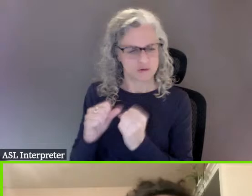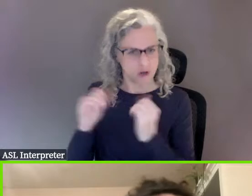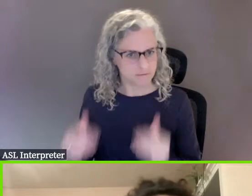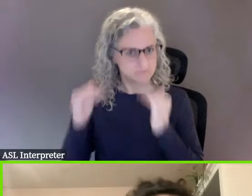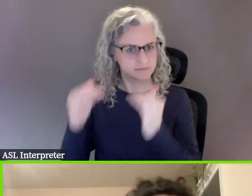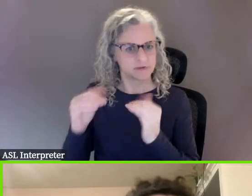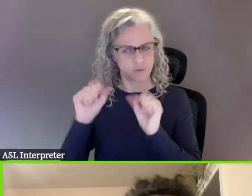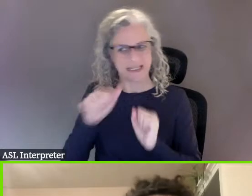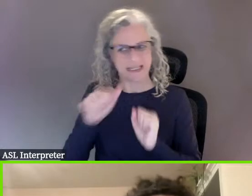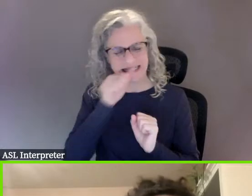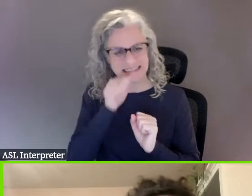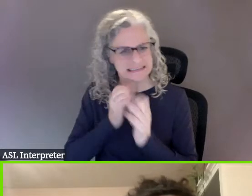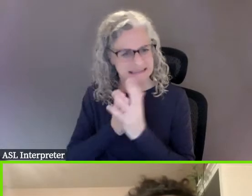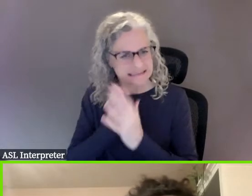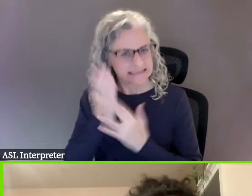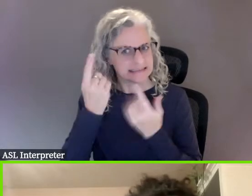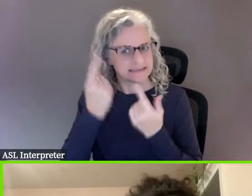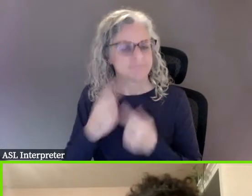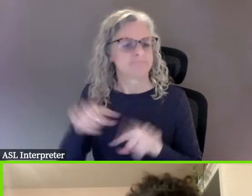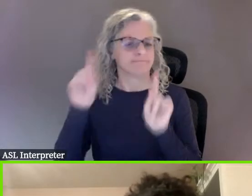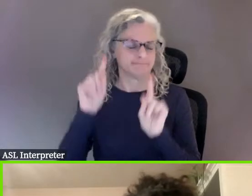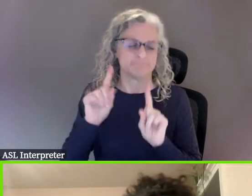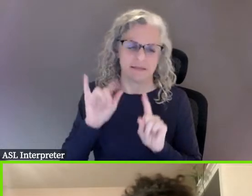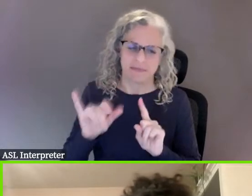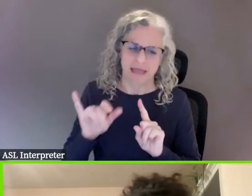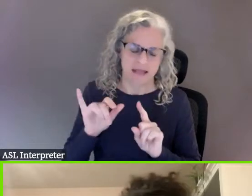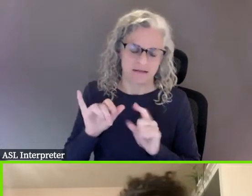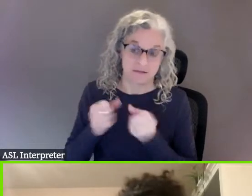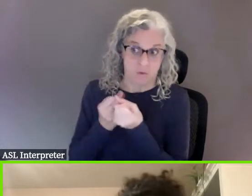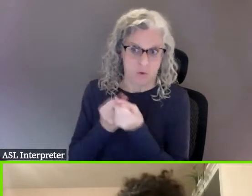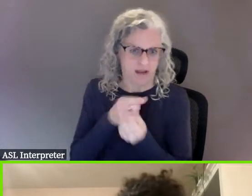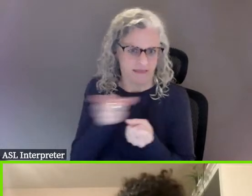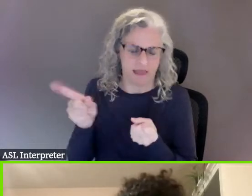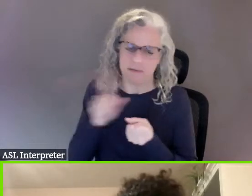really contributing to them is so important.